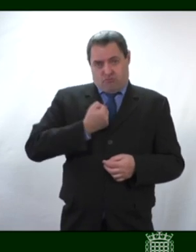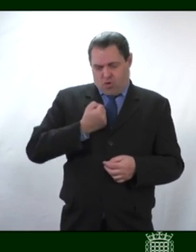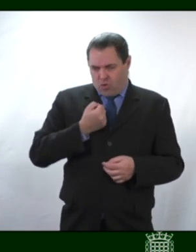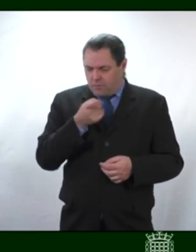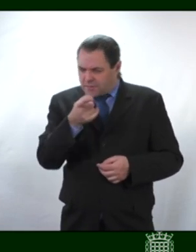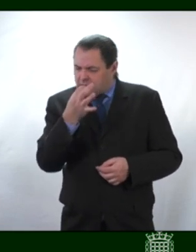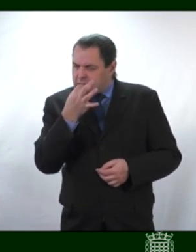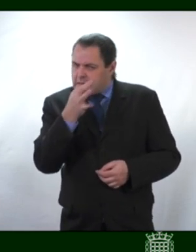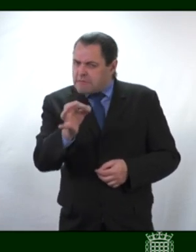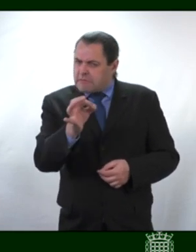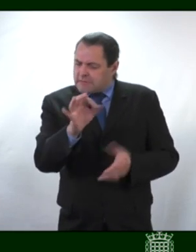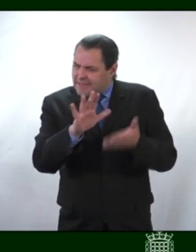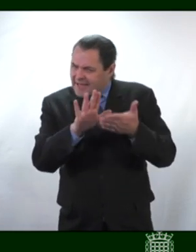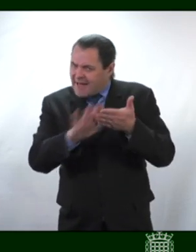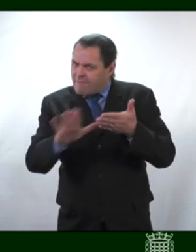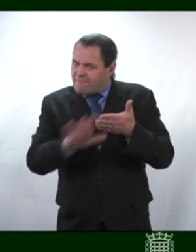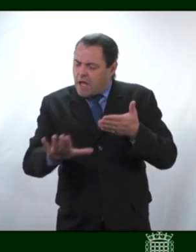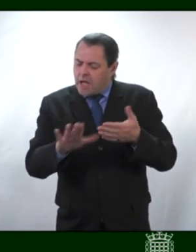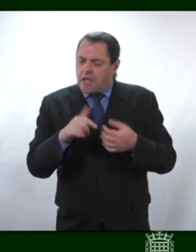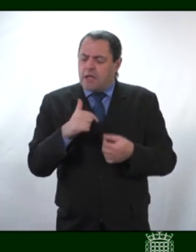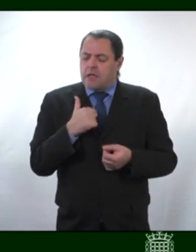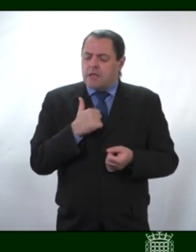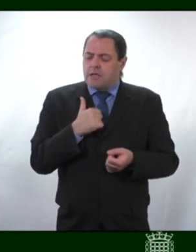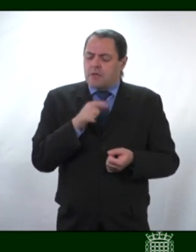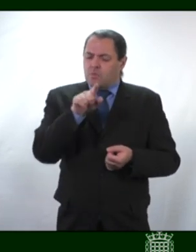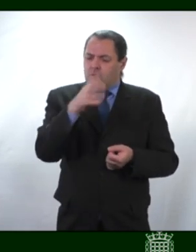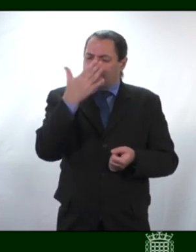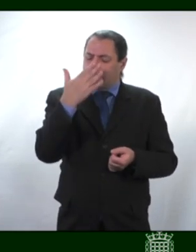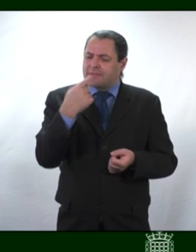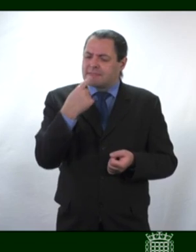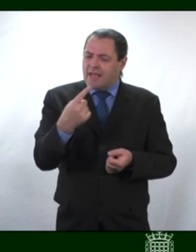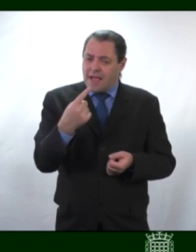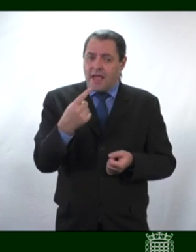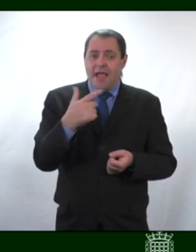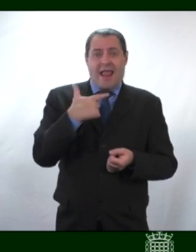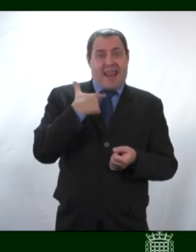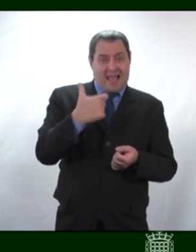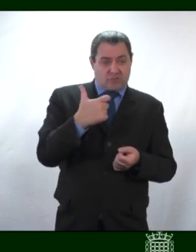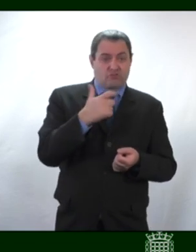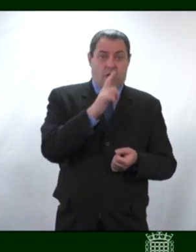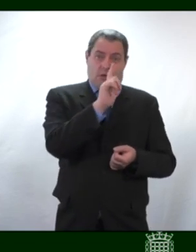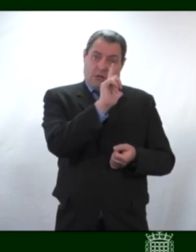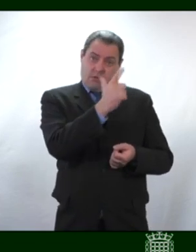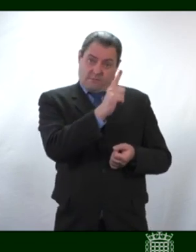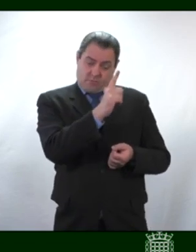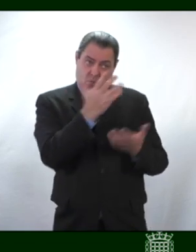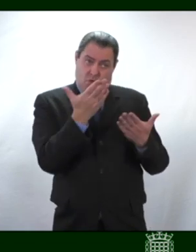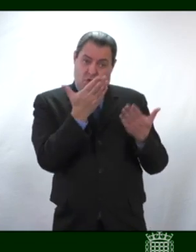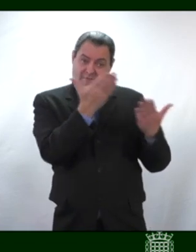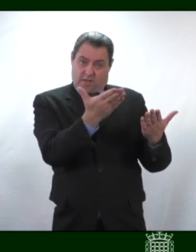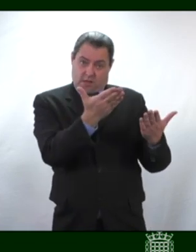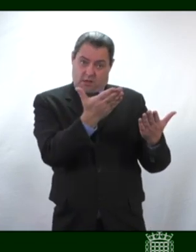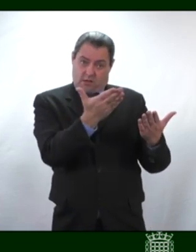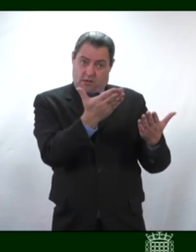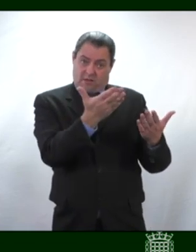to previous questions that what he's saying is the offer made so far to Lancashire and Merseyside is the final offer